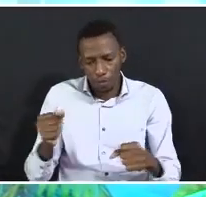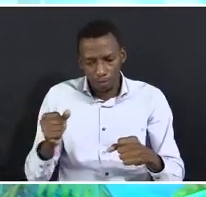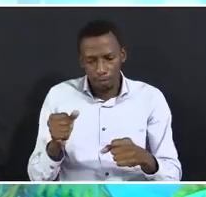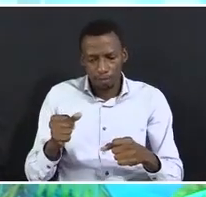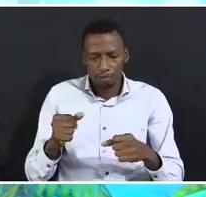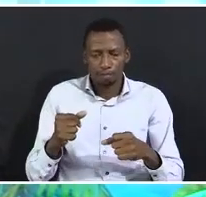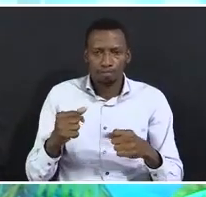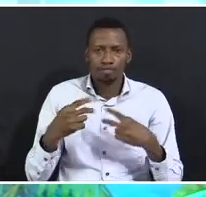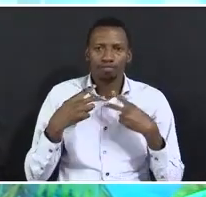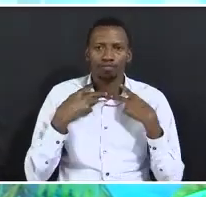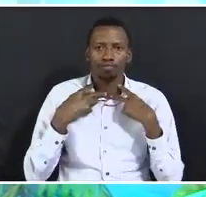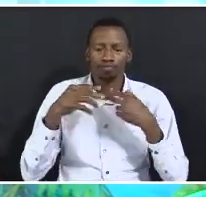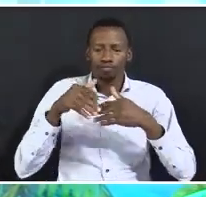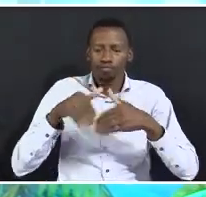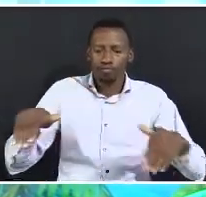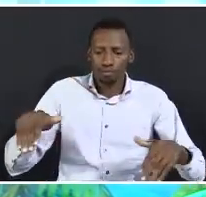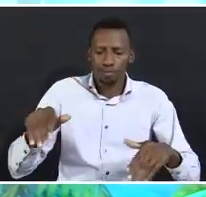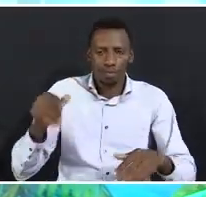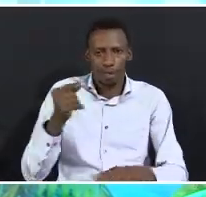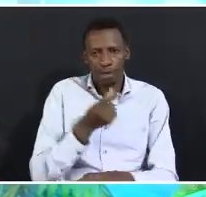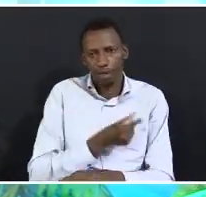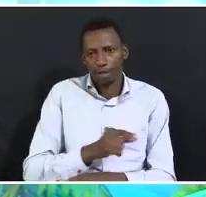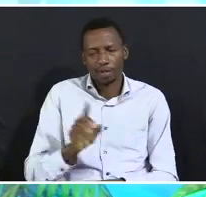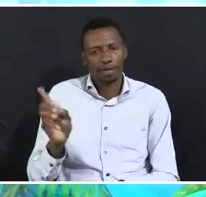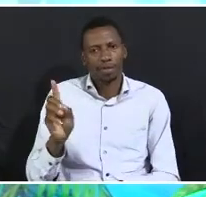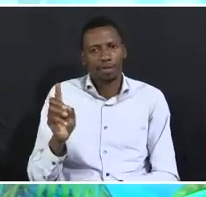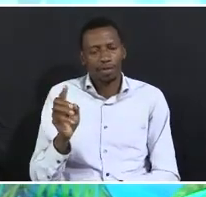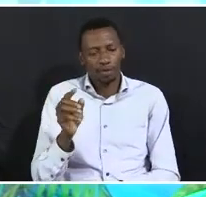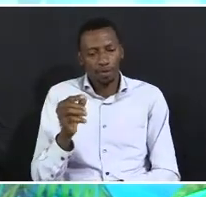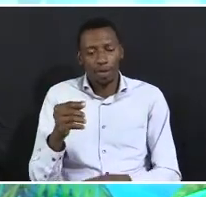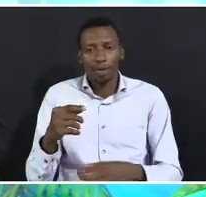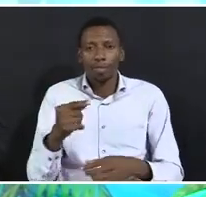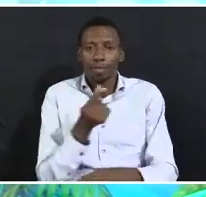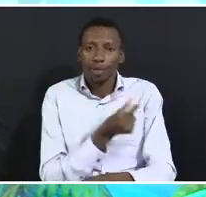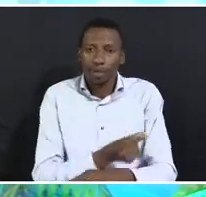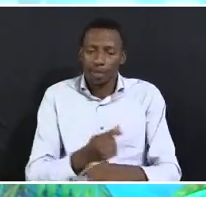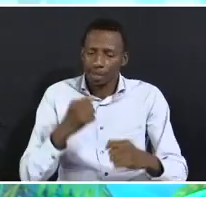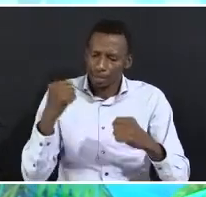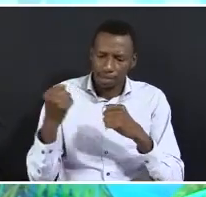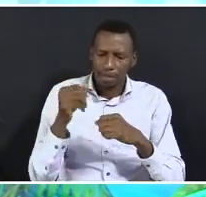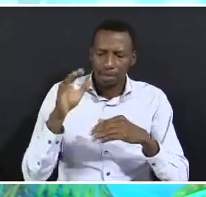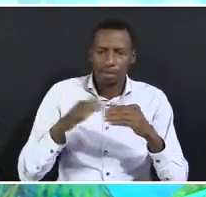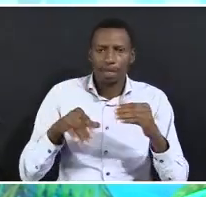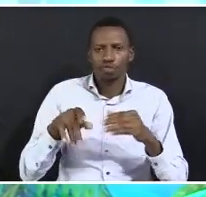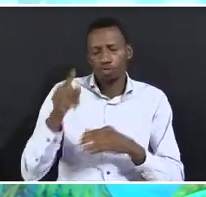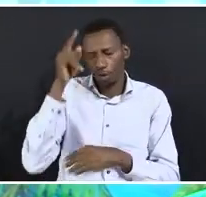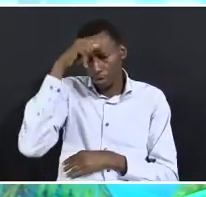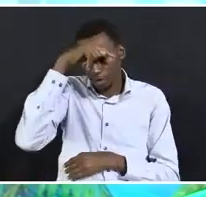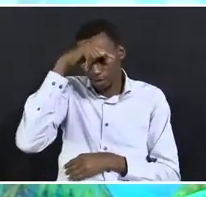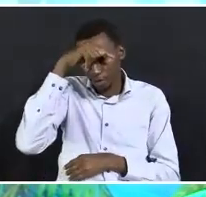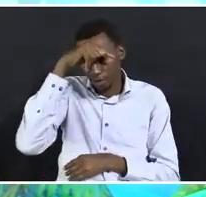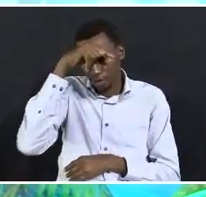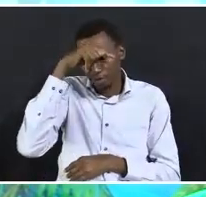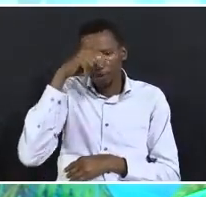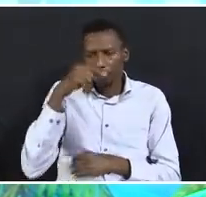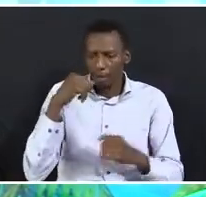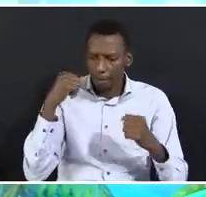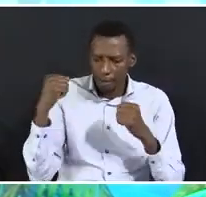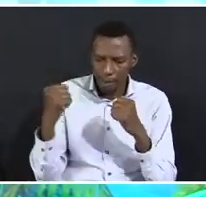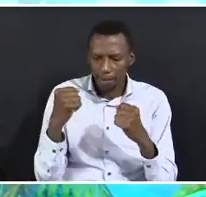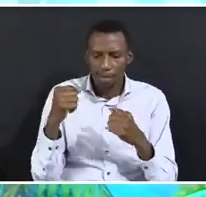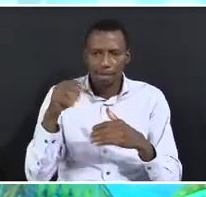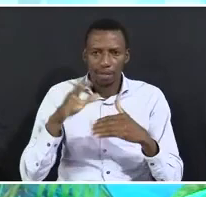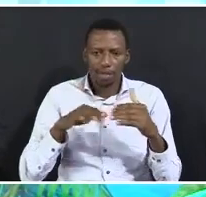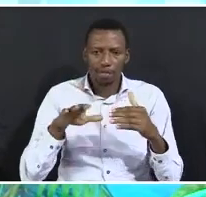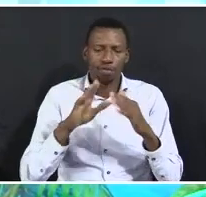is mighty than you. It's mighty than your degree. Hallelujah. It's mighty than the house you live in.